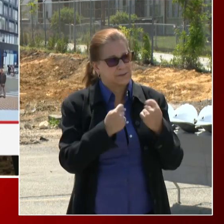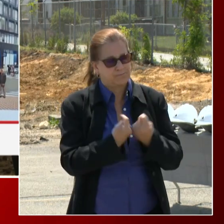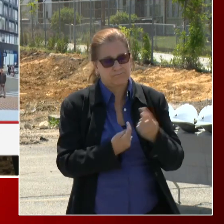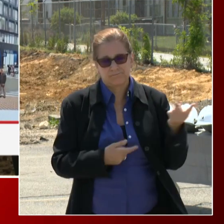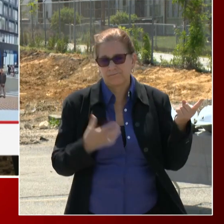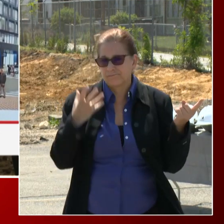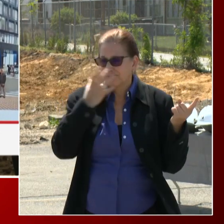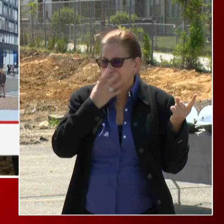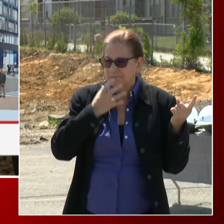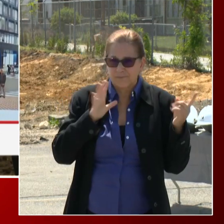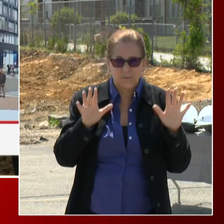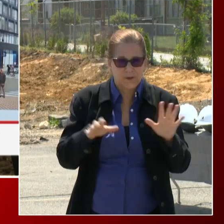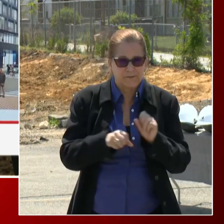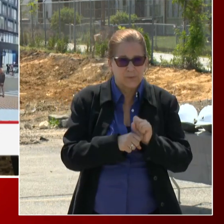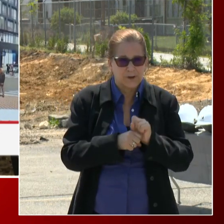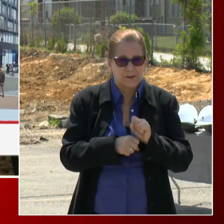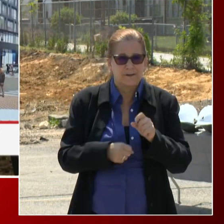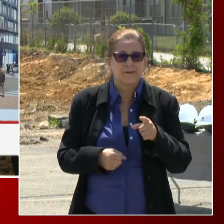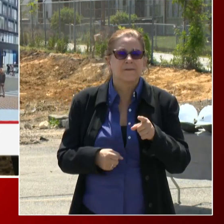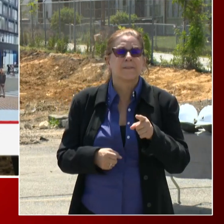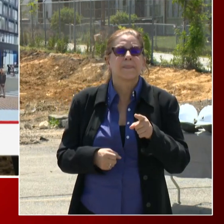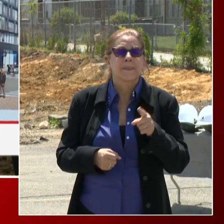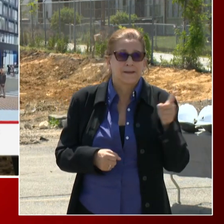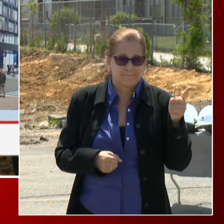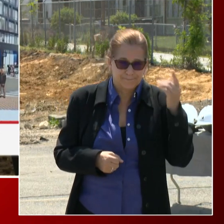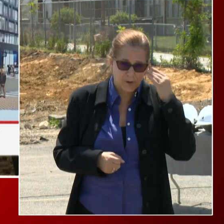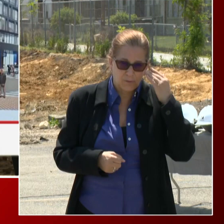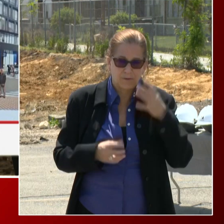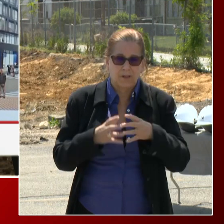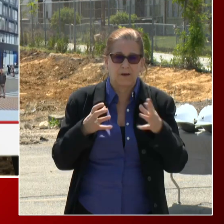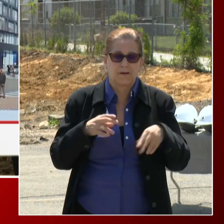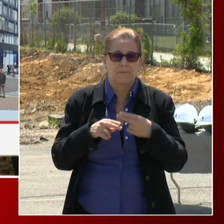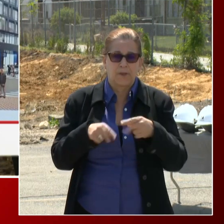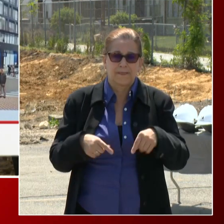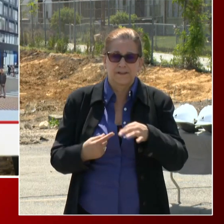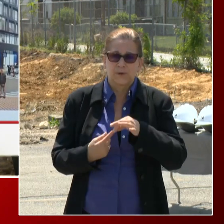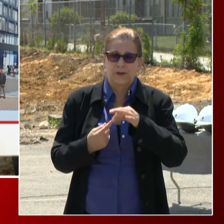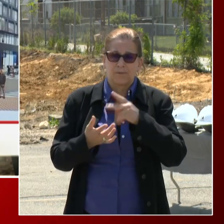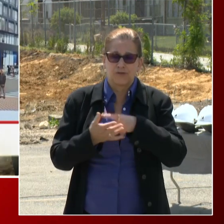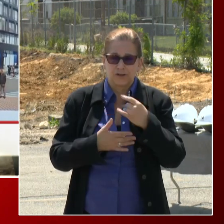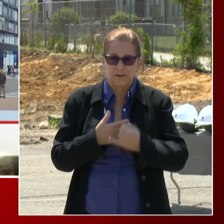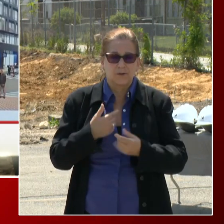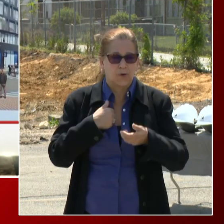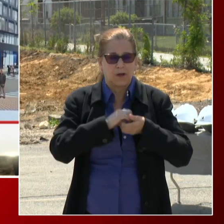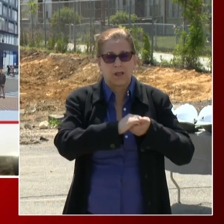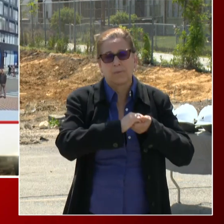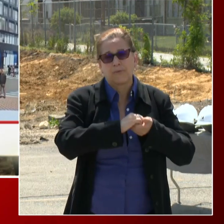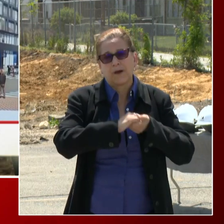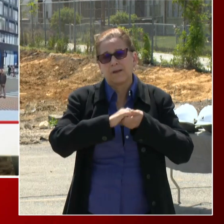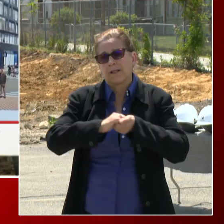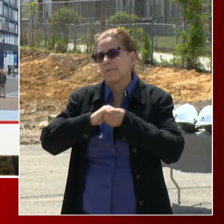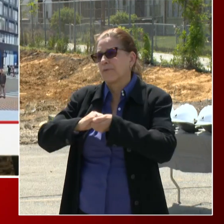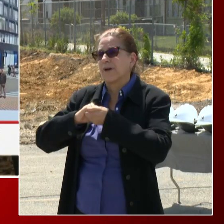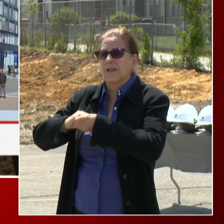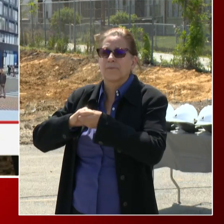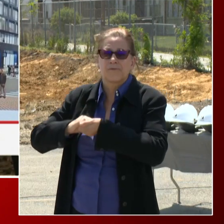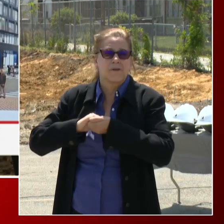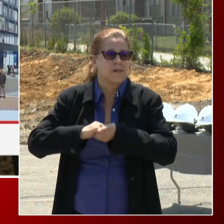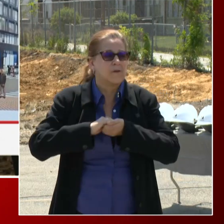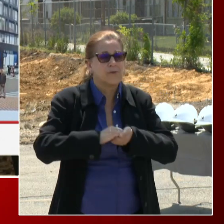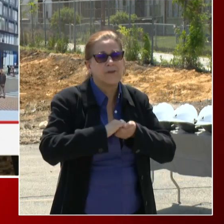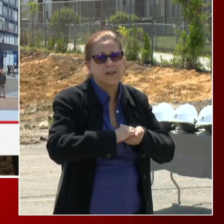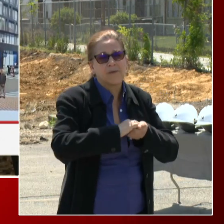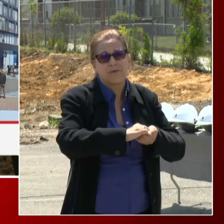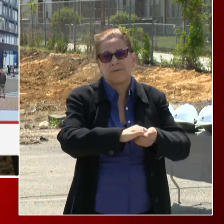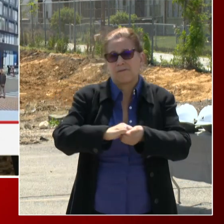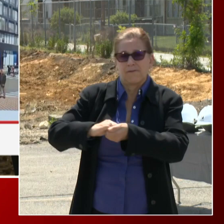So to hear more about this unique project and the collaboration between Aslan and Cedar Realty Trust, I'd like to turn it